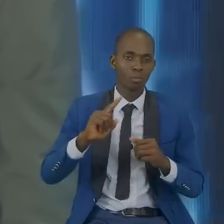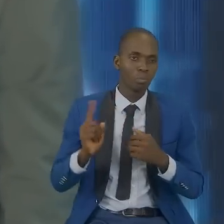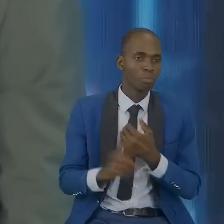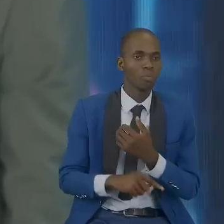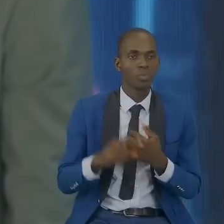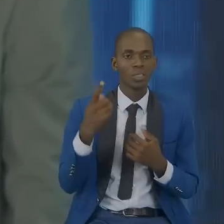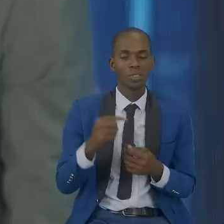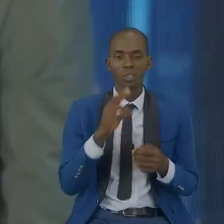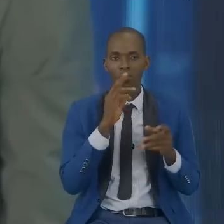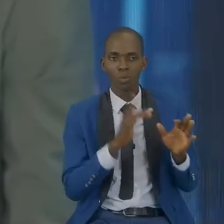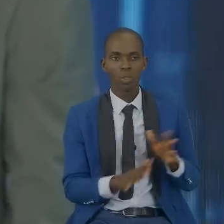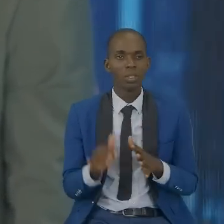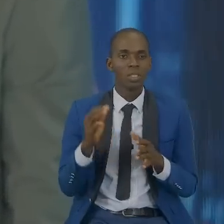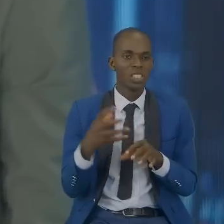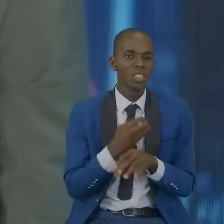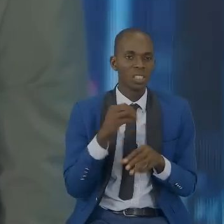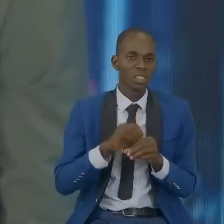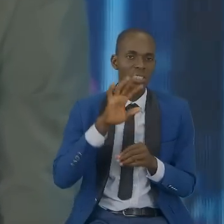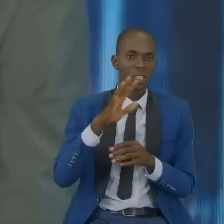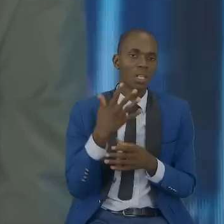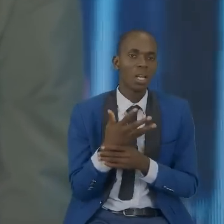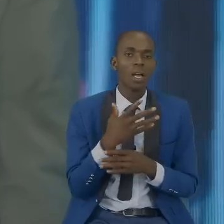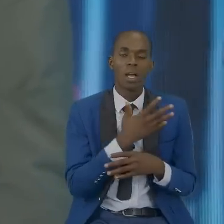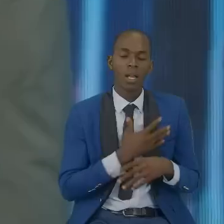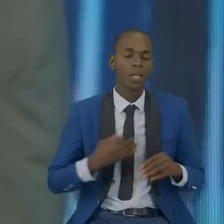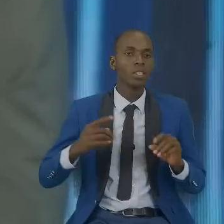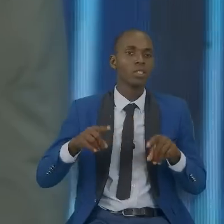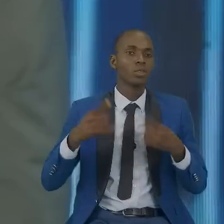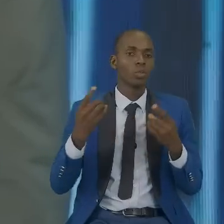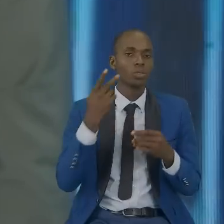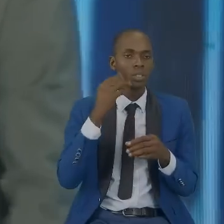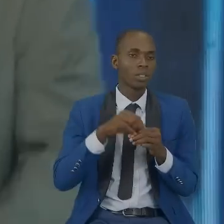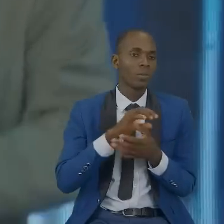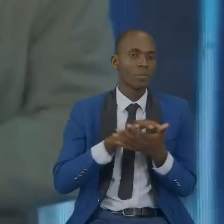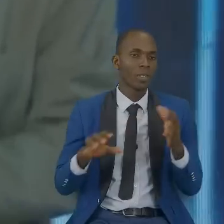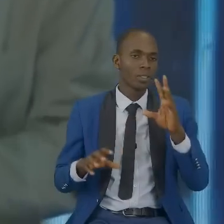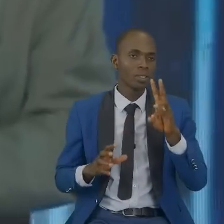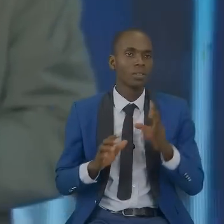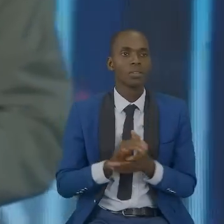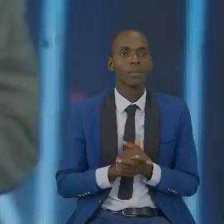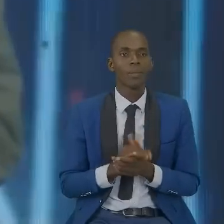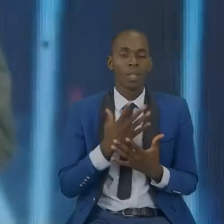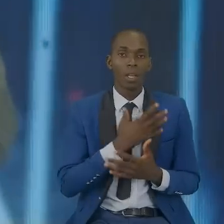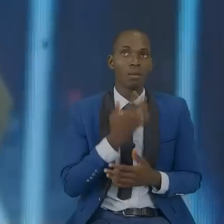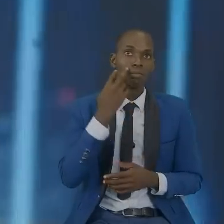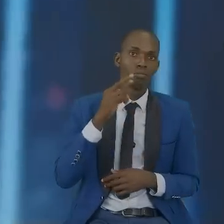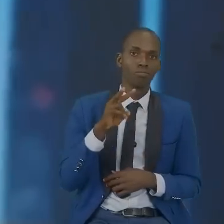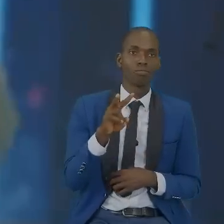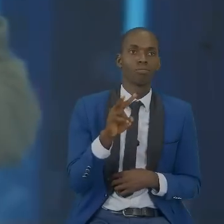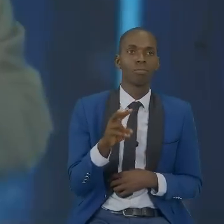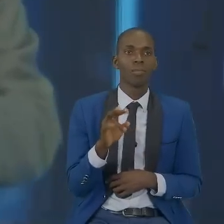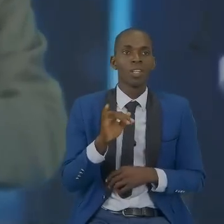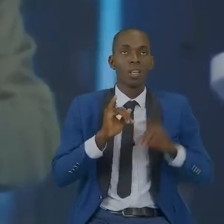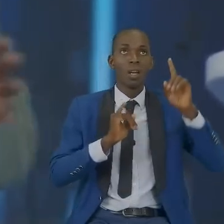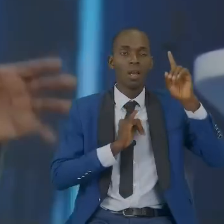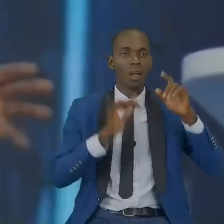river, take in thine hand and go. Verse 6, and behold, I will